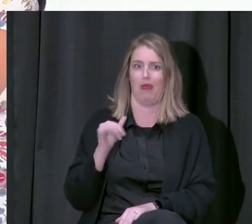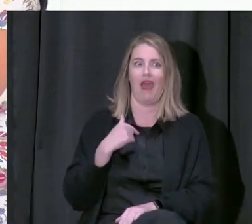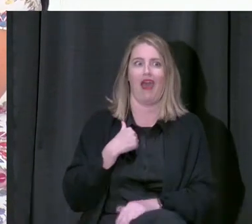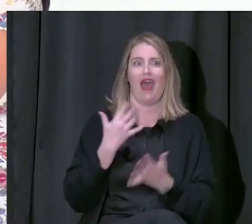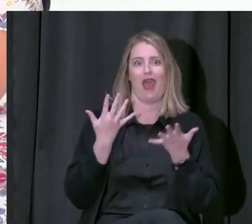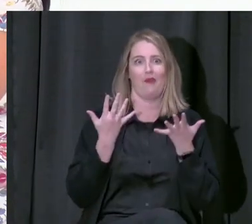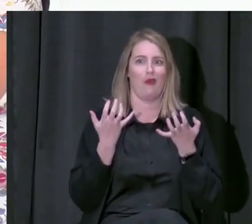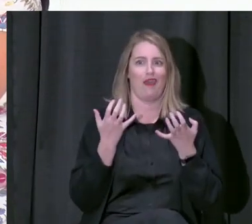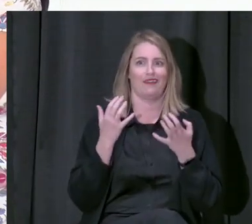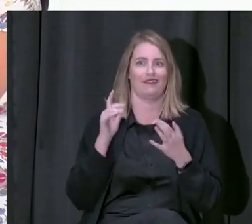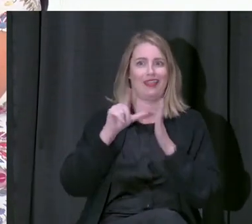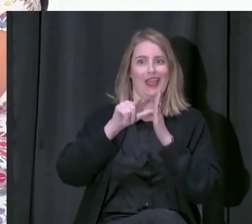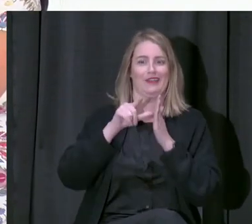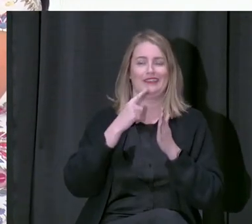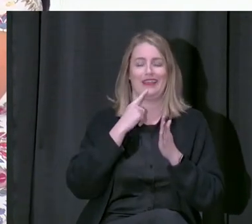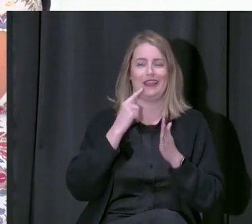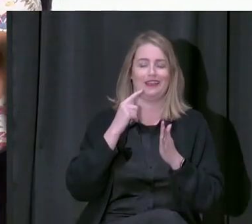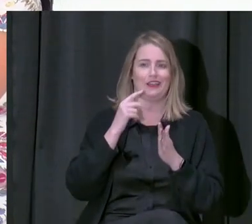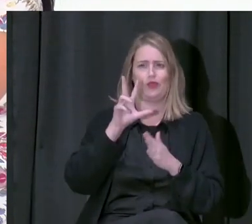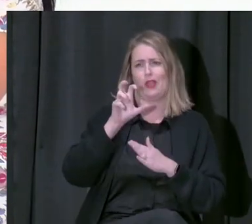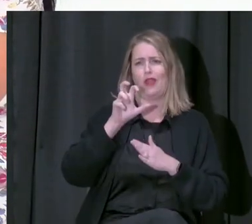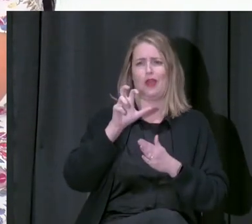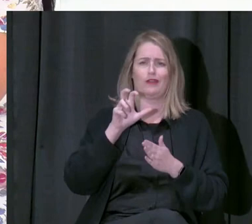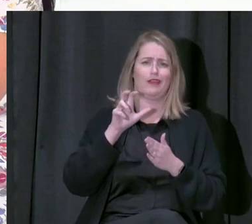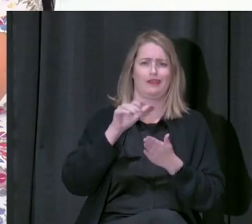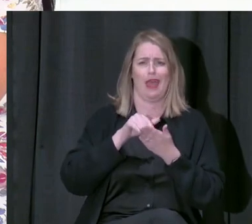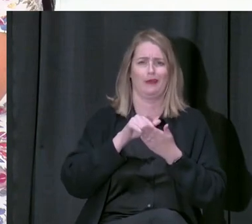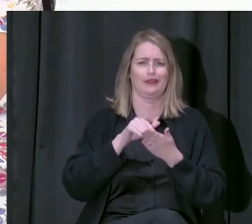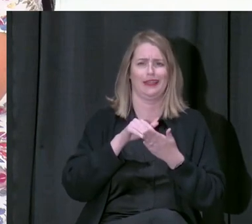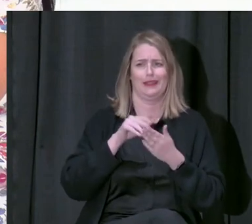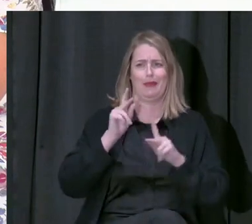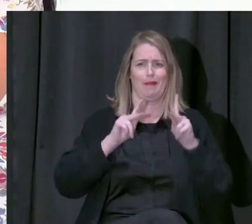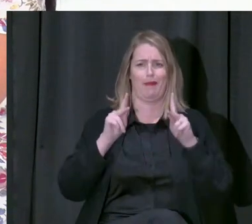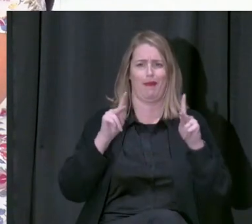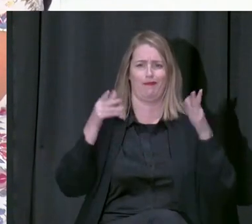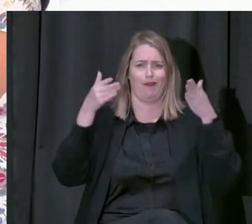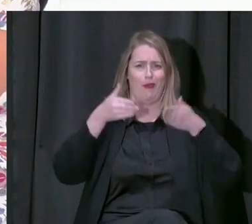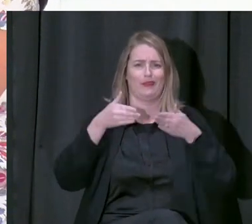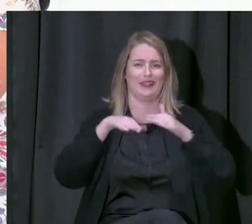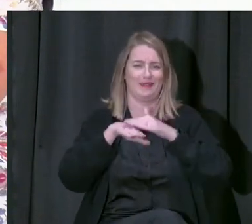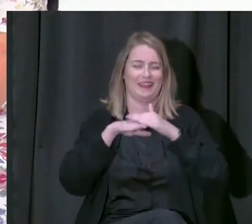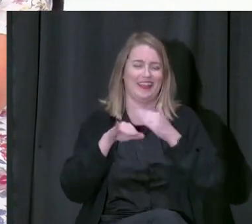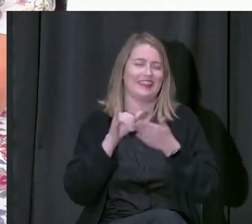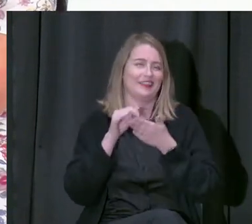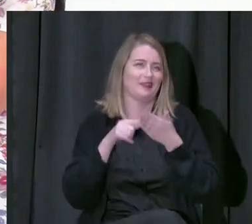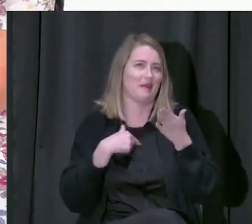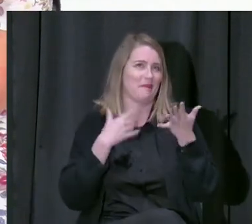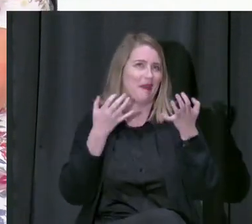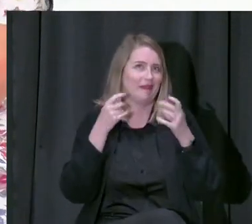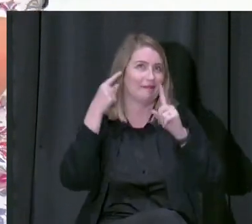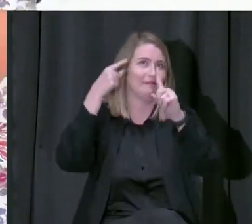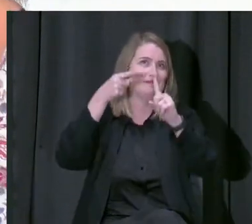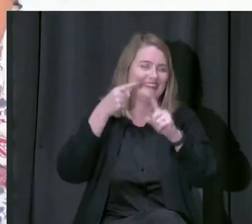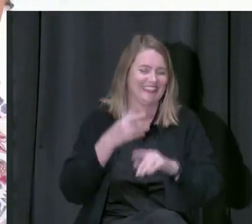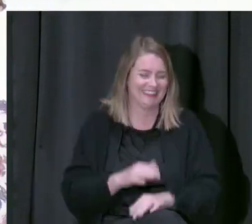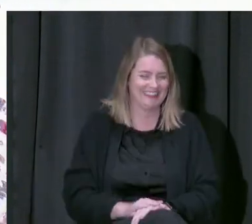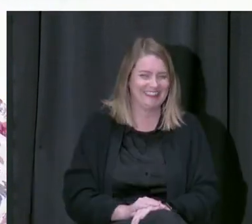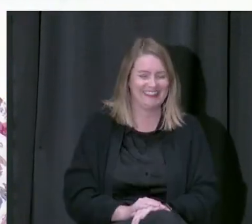say 300,000 people at CVS are people that are focused on accessibility. That's what I'm cheating.